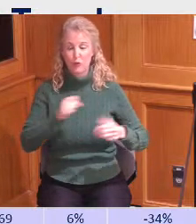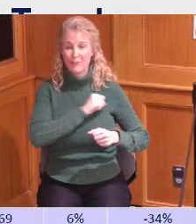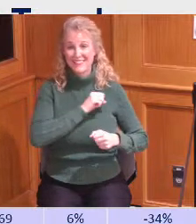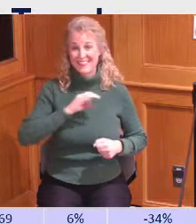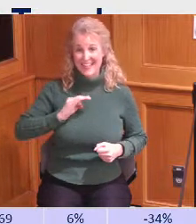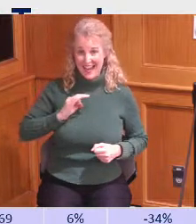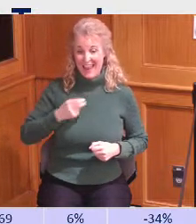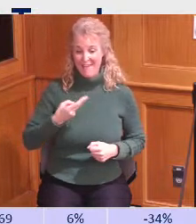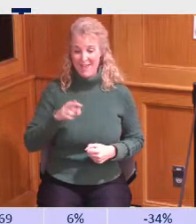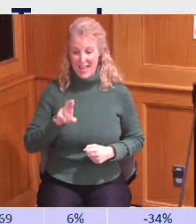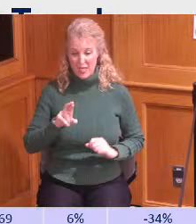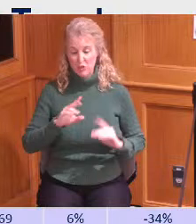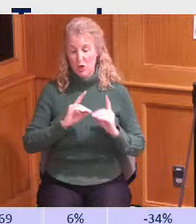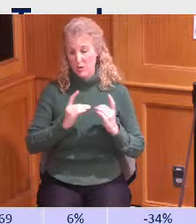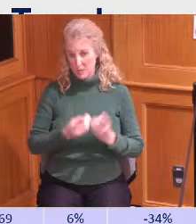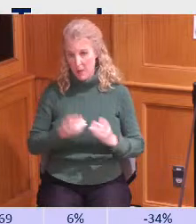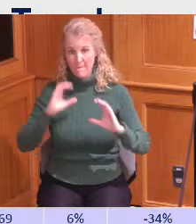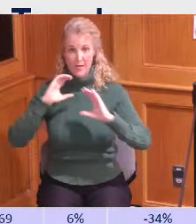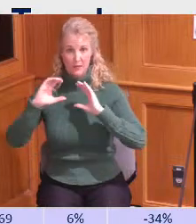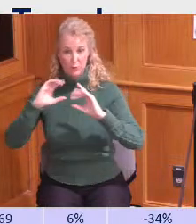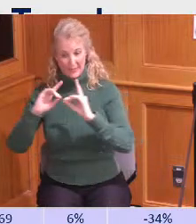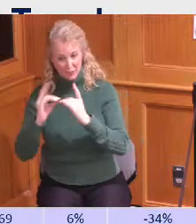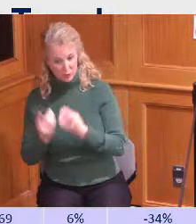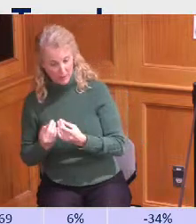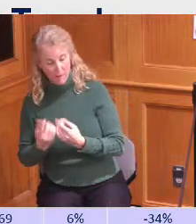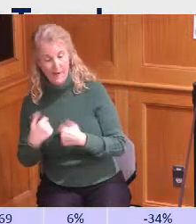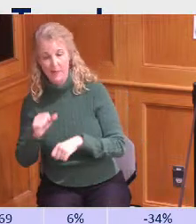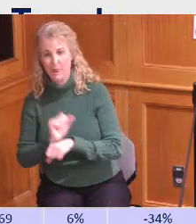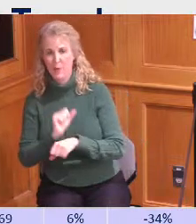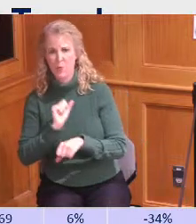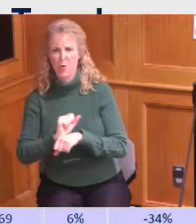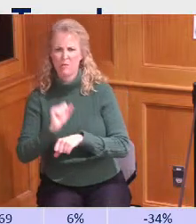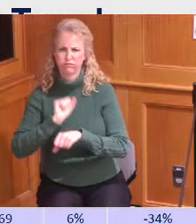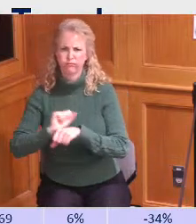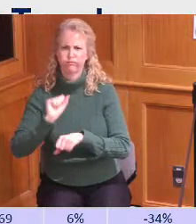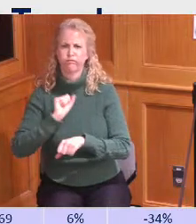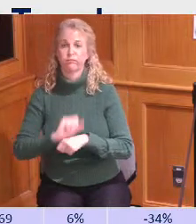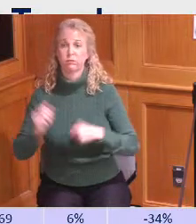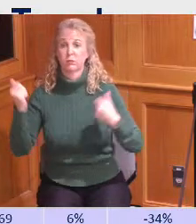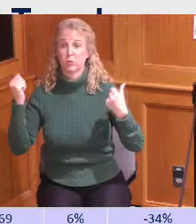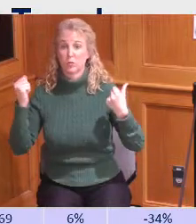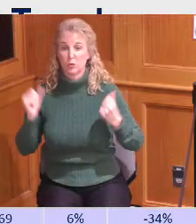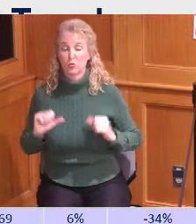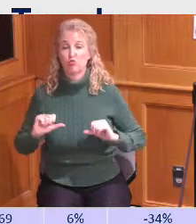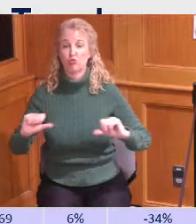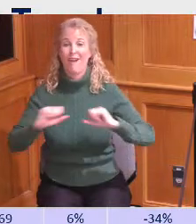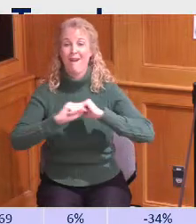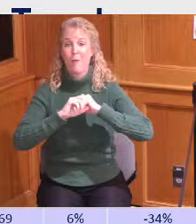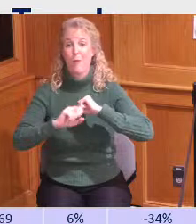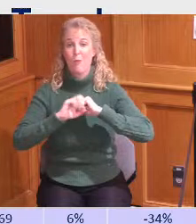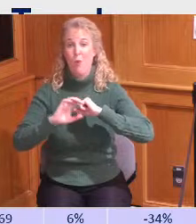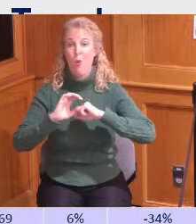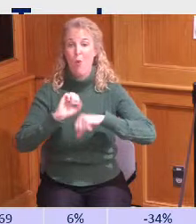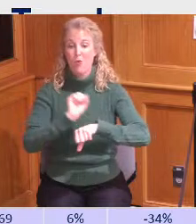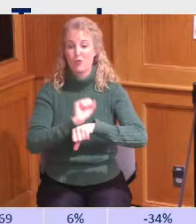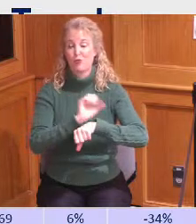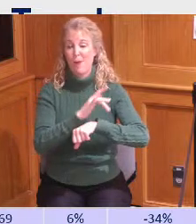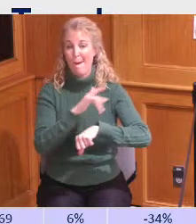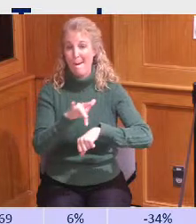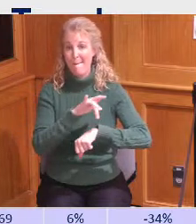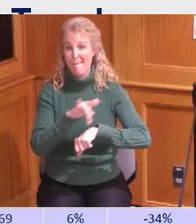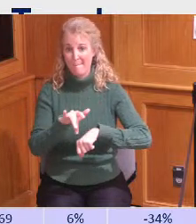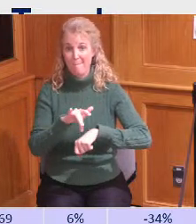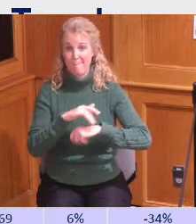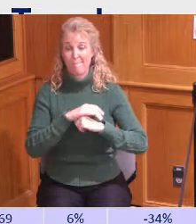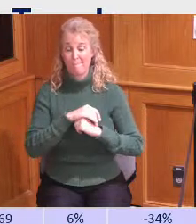HR department, our communications department, working really hard to look at different platforms to advertise the availability